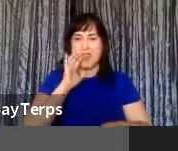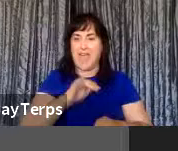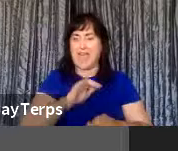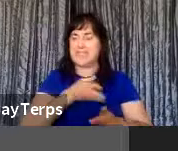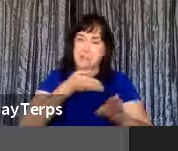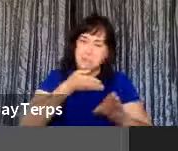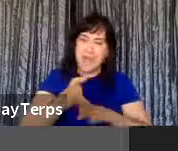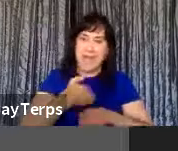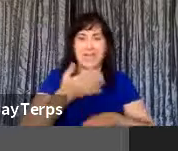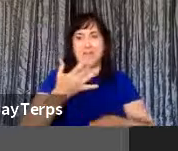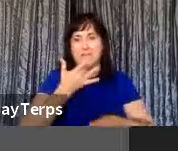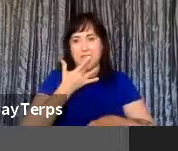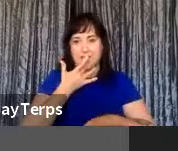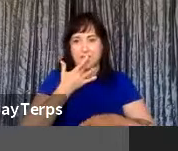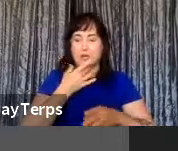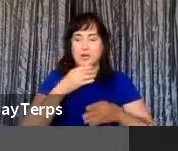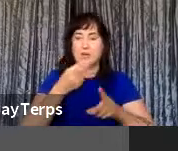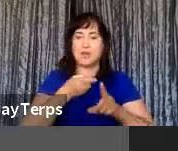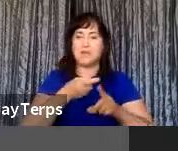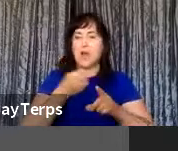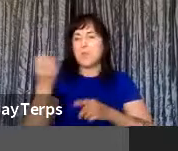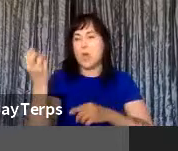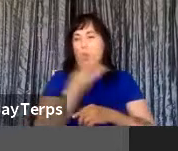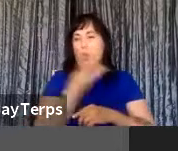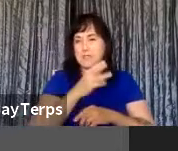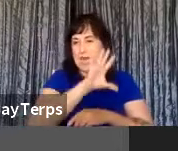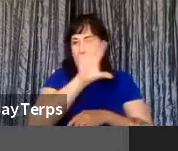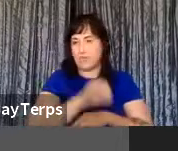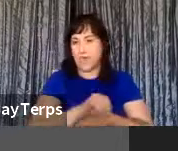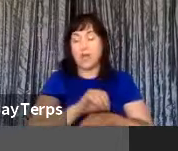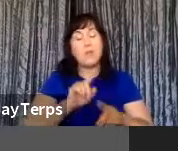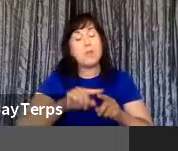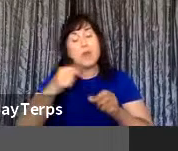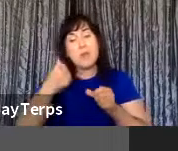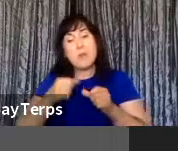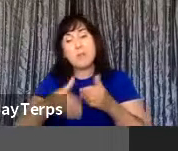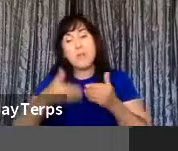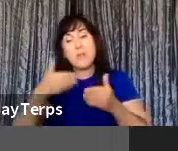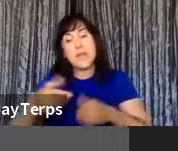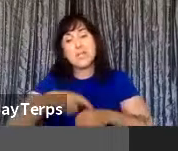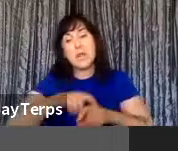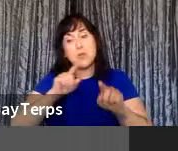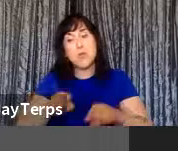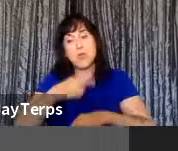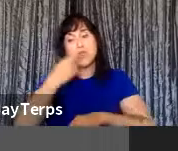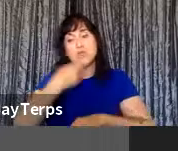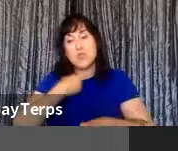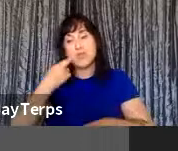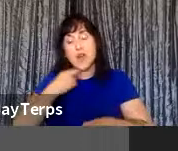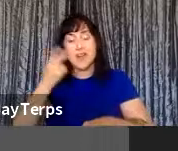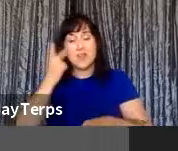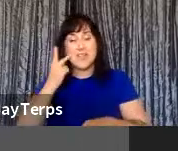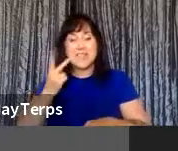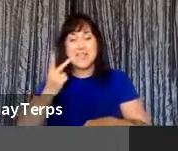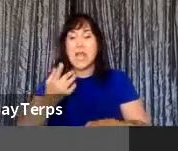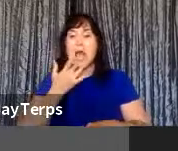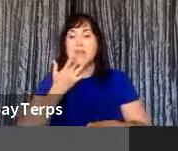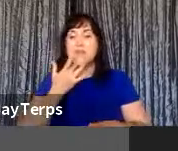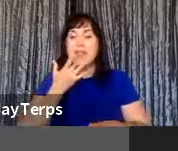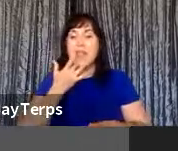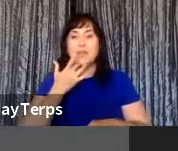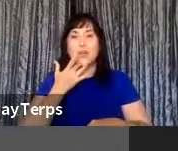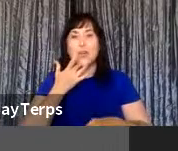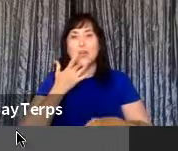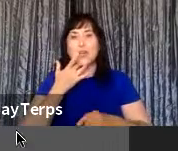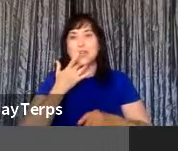flavor which you get from it. But I want you guys to remember, next time you ever go to a restaurant and you see like a flavor wheel for wine or